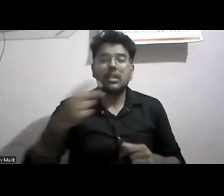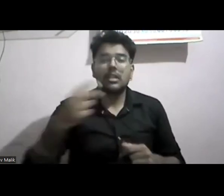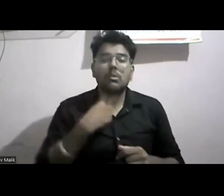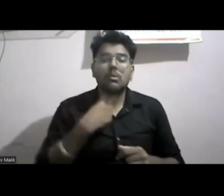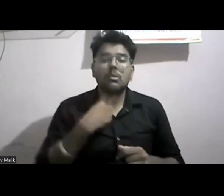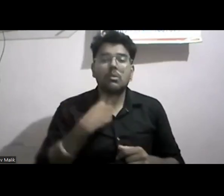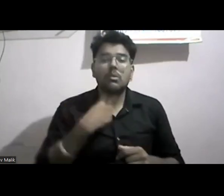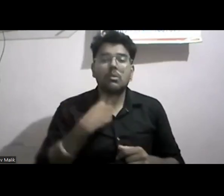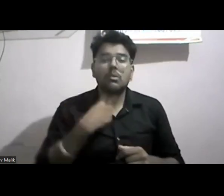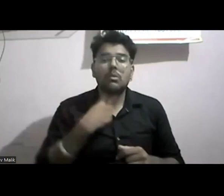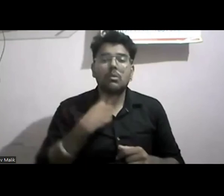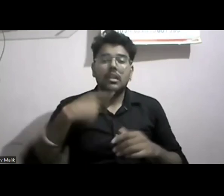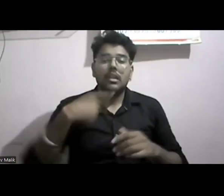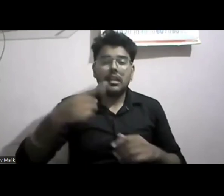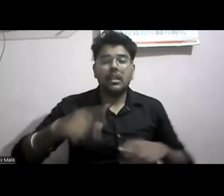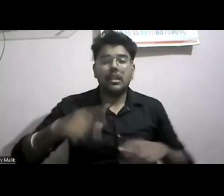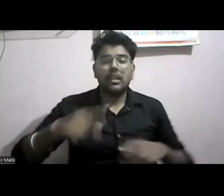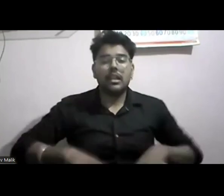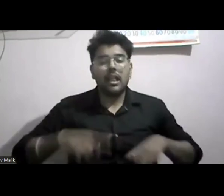itna ye sab kuch ingrained hai.